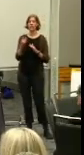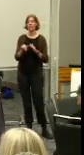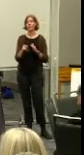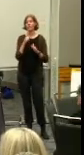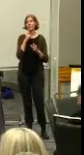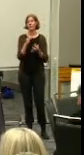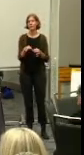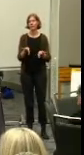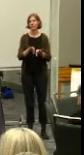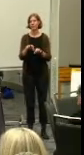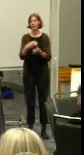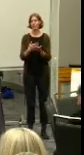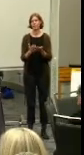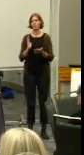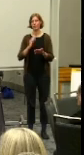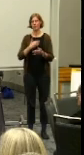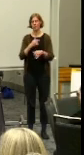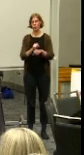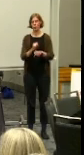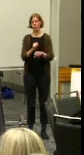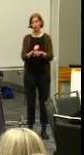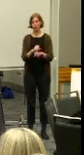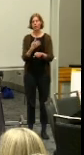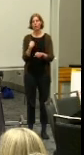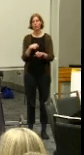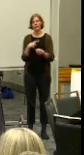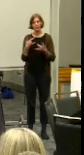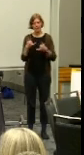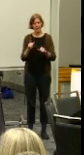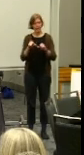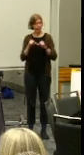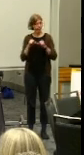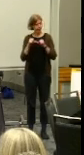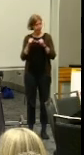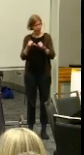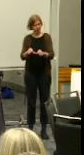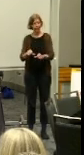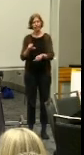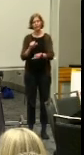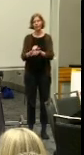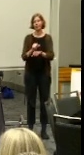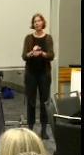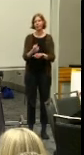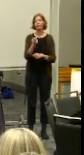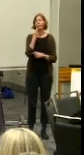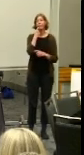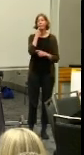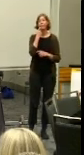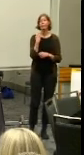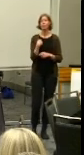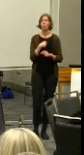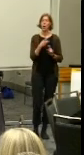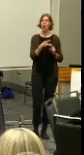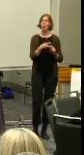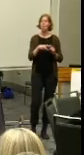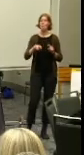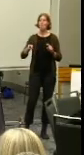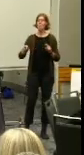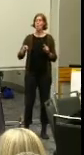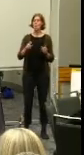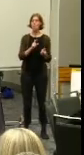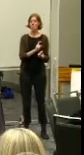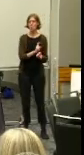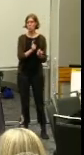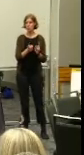work that we do, and we continue to do that. We've now recently transitioned, so we have been a business district